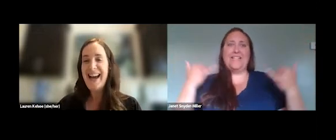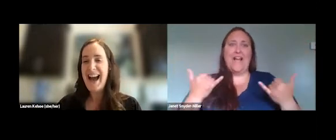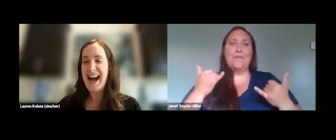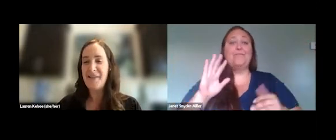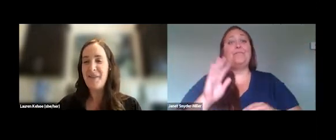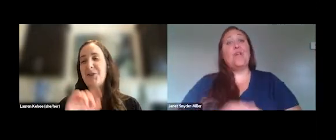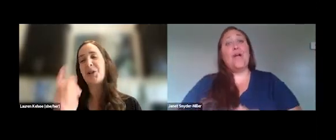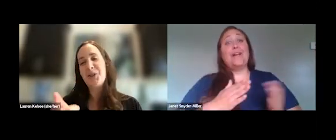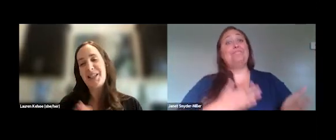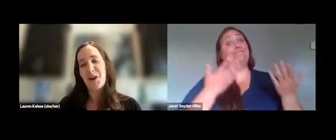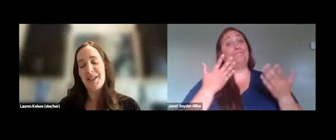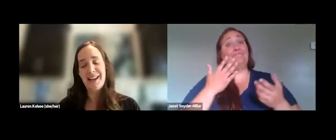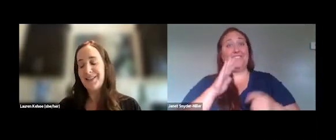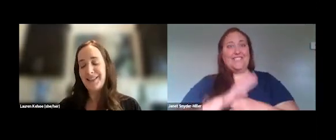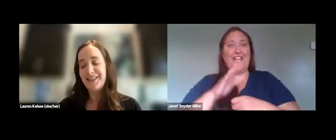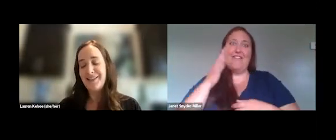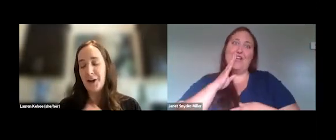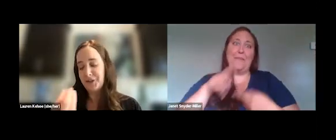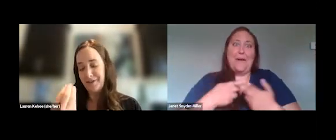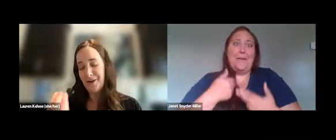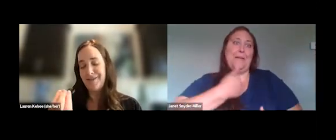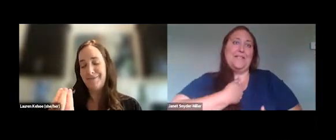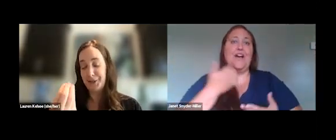think. I do also like to